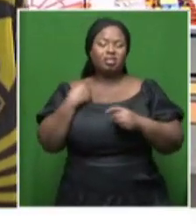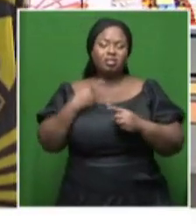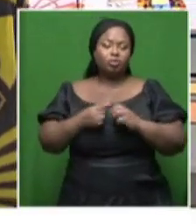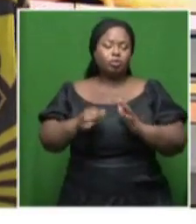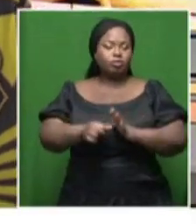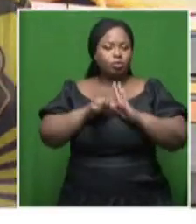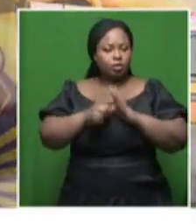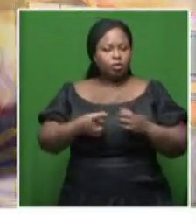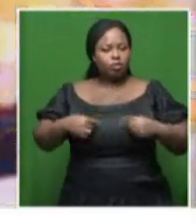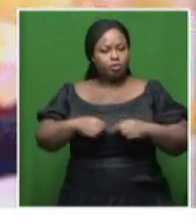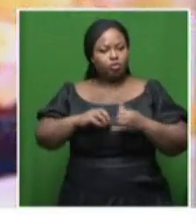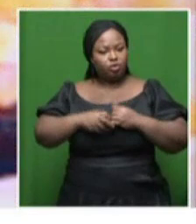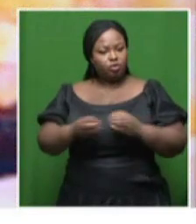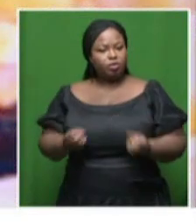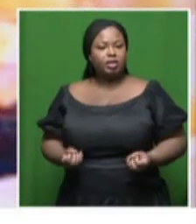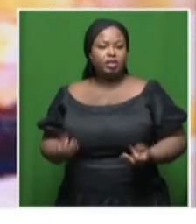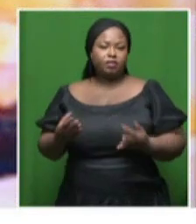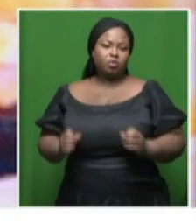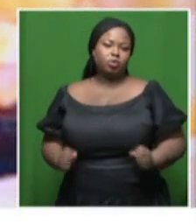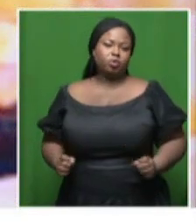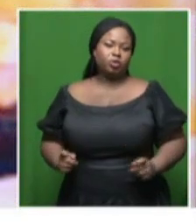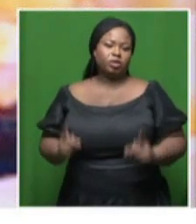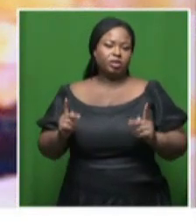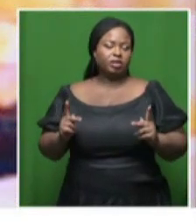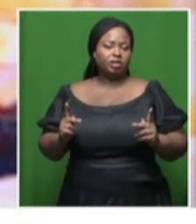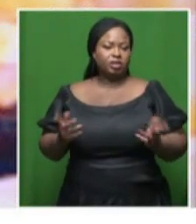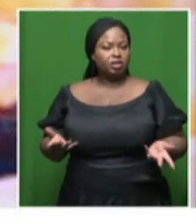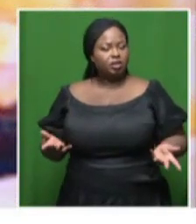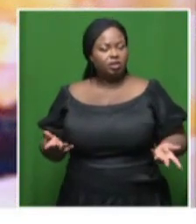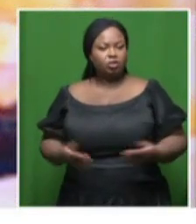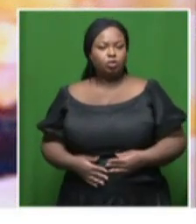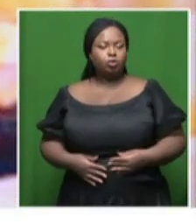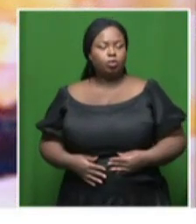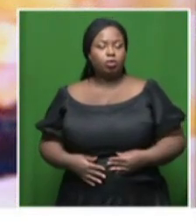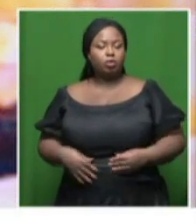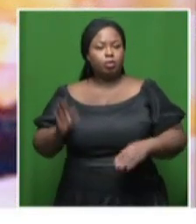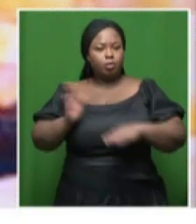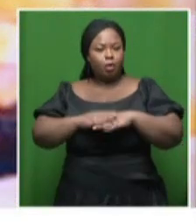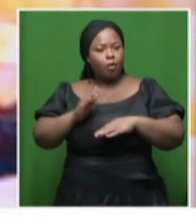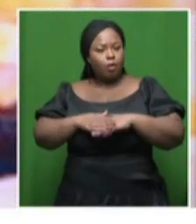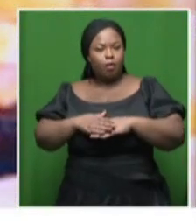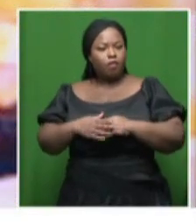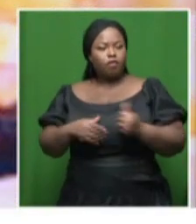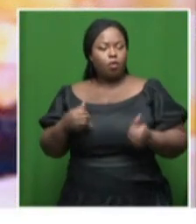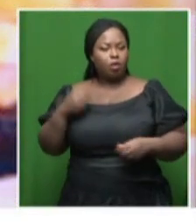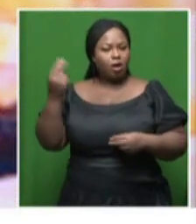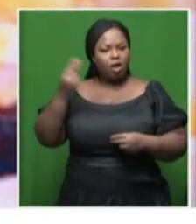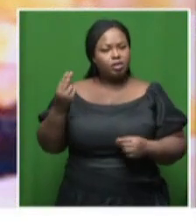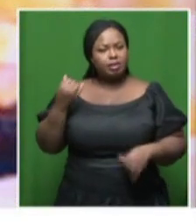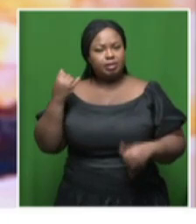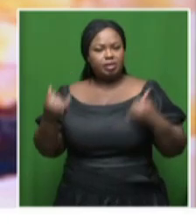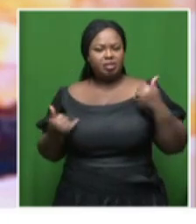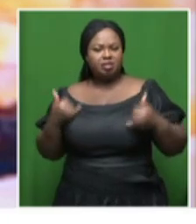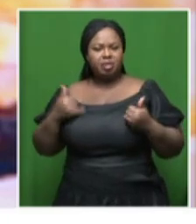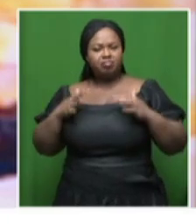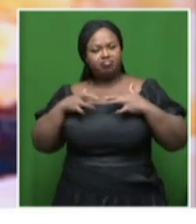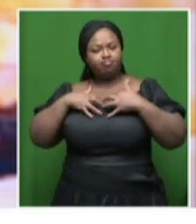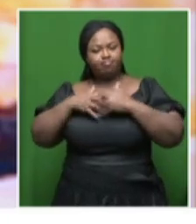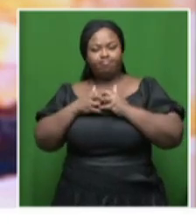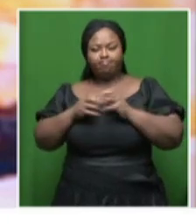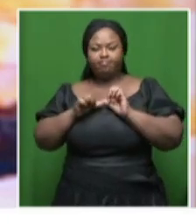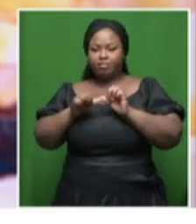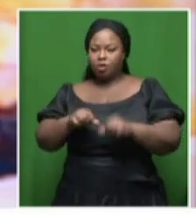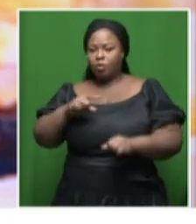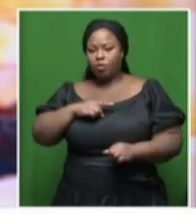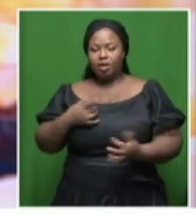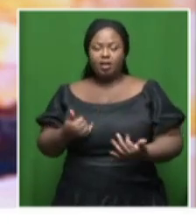important for us to create these platforms and get our arts and entertainment to get it back up again. I mean, it's the